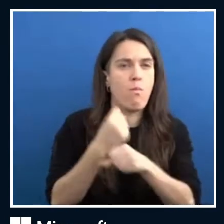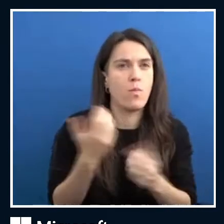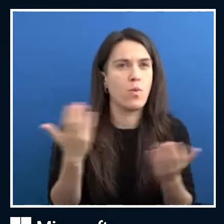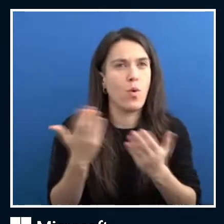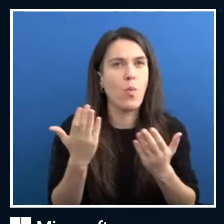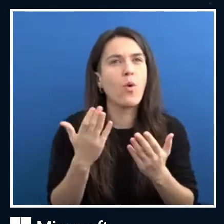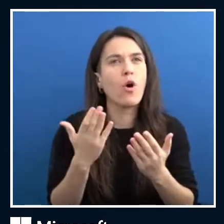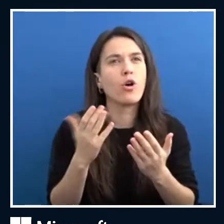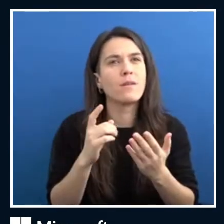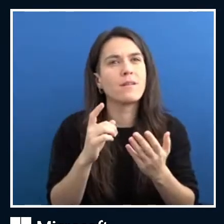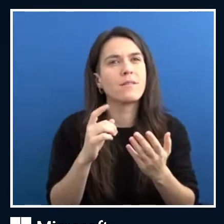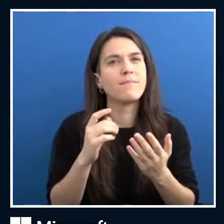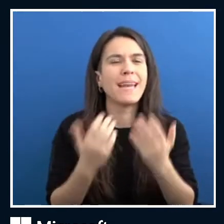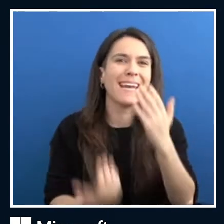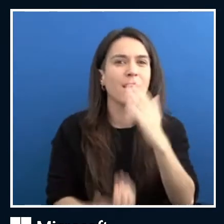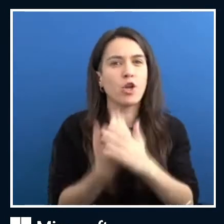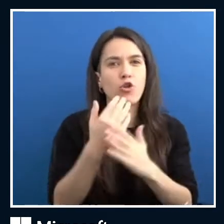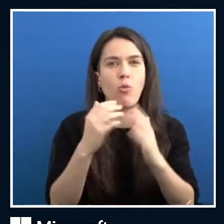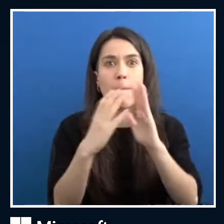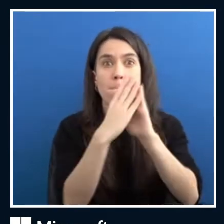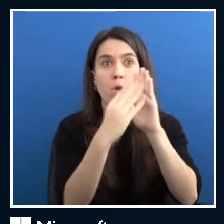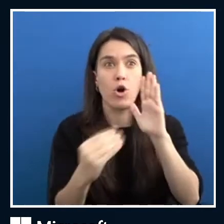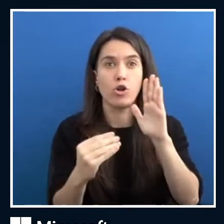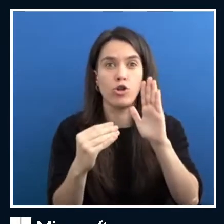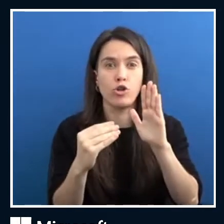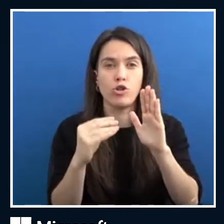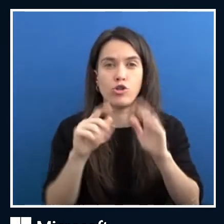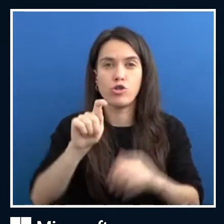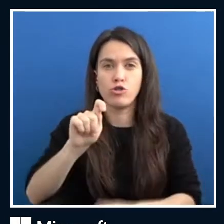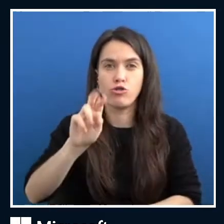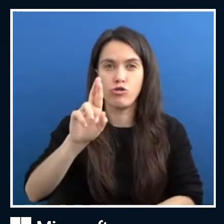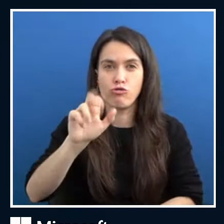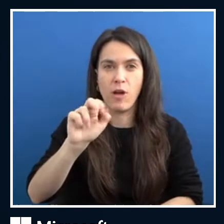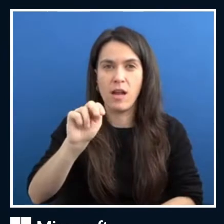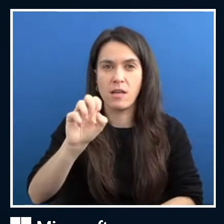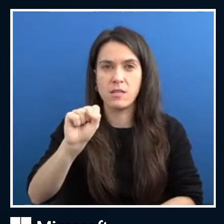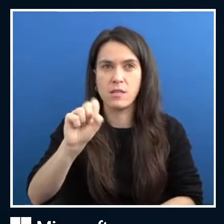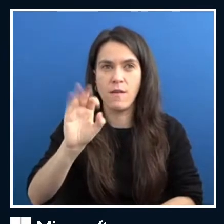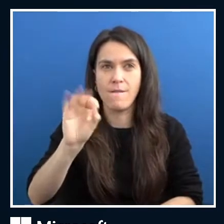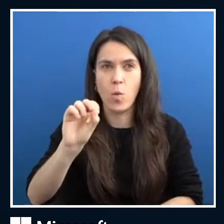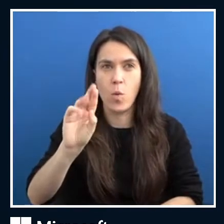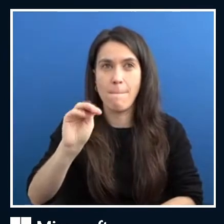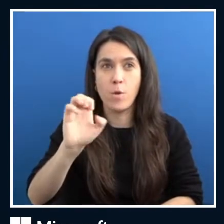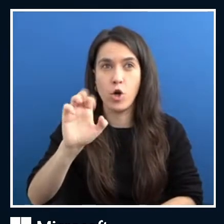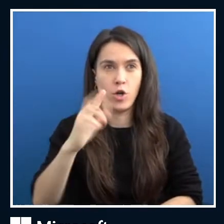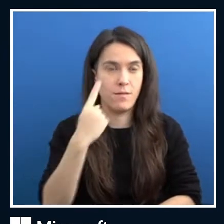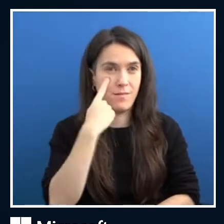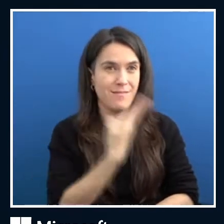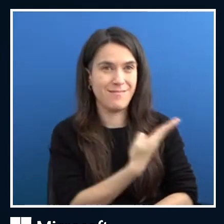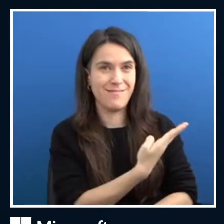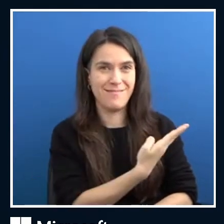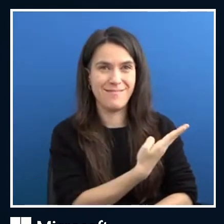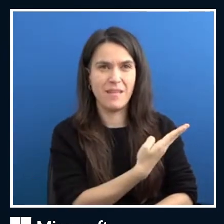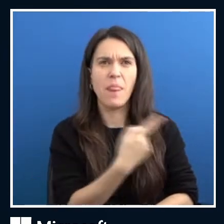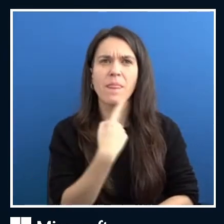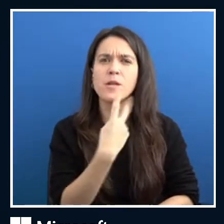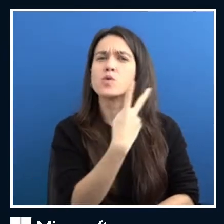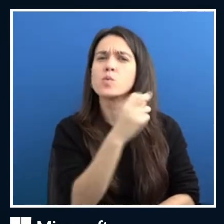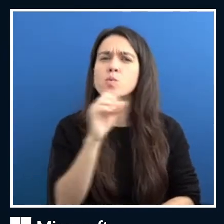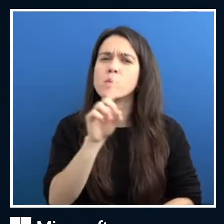models. Transformer, as you know, is a new neural network architecture emerged in 2017.